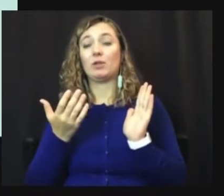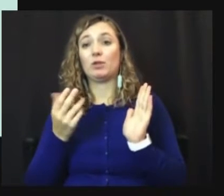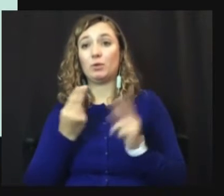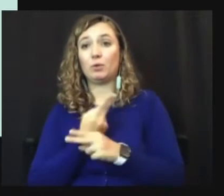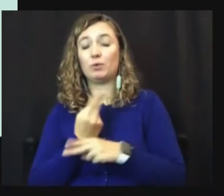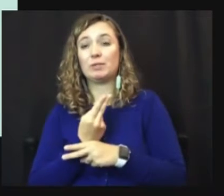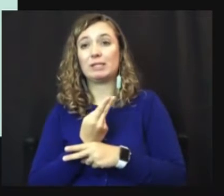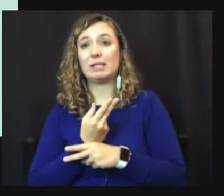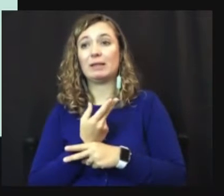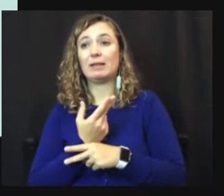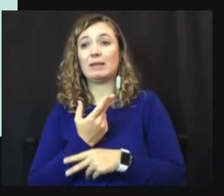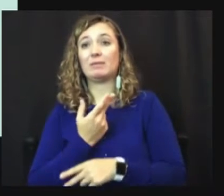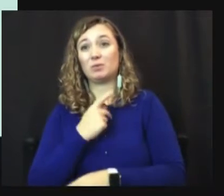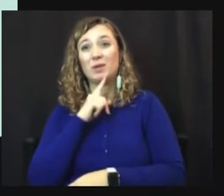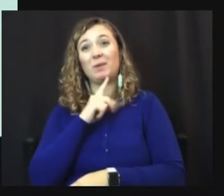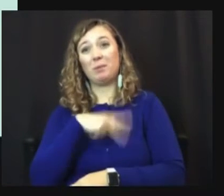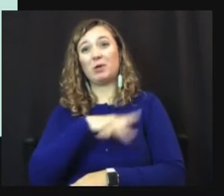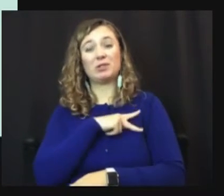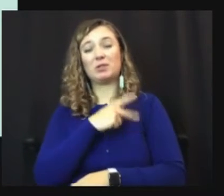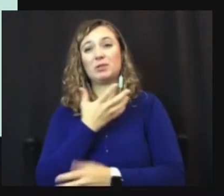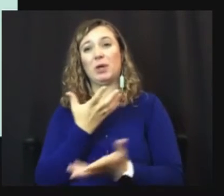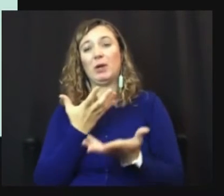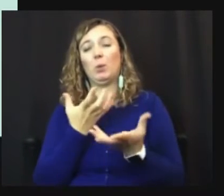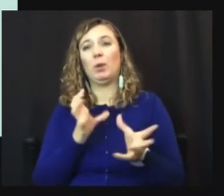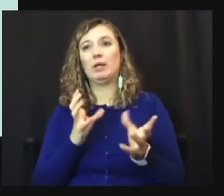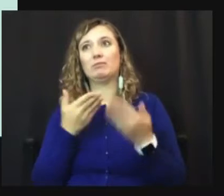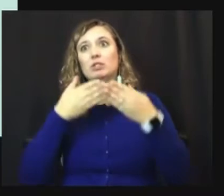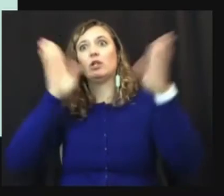I want to put a general blanket around.